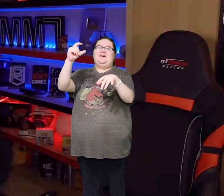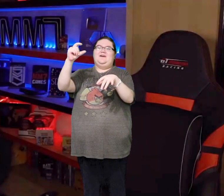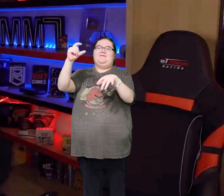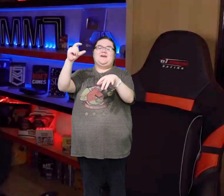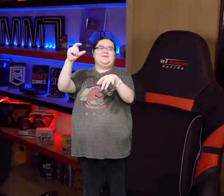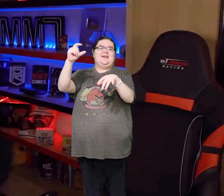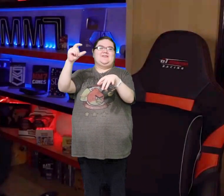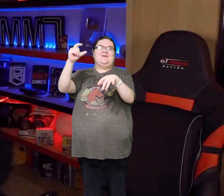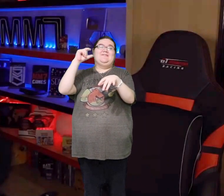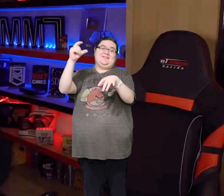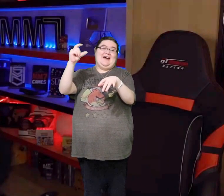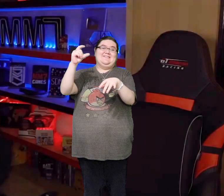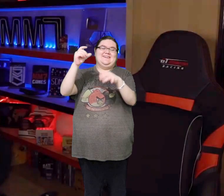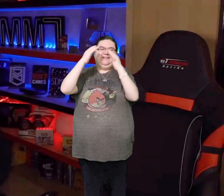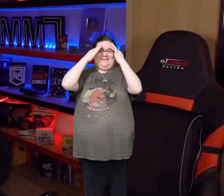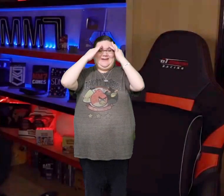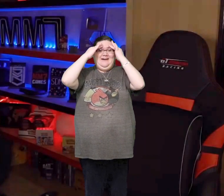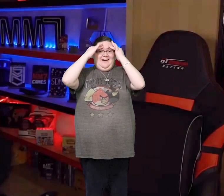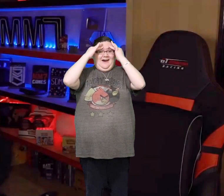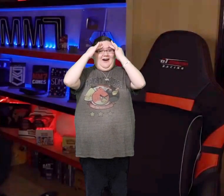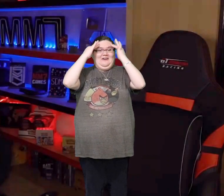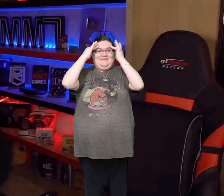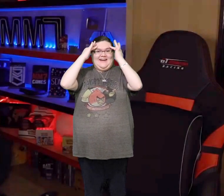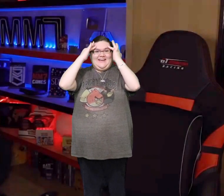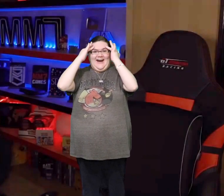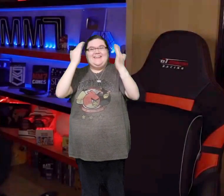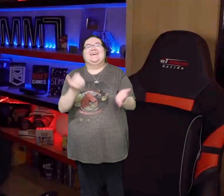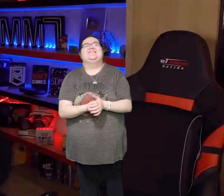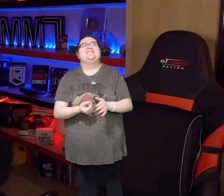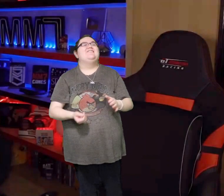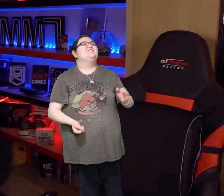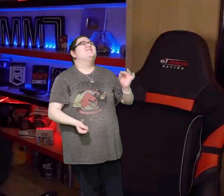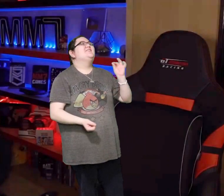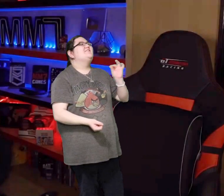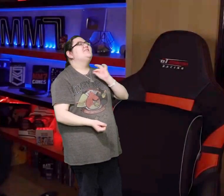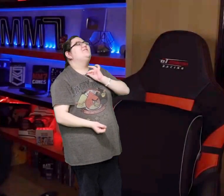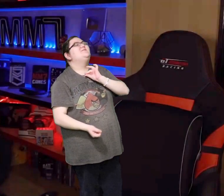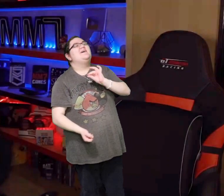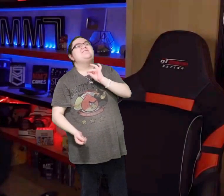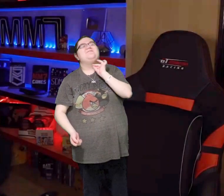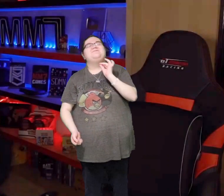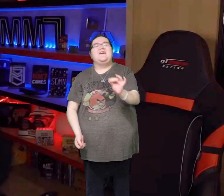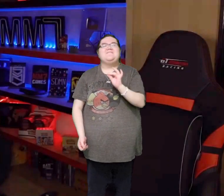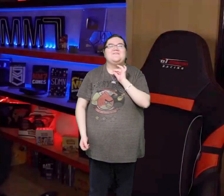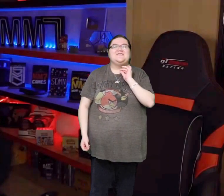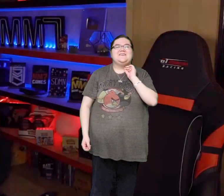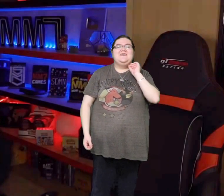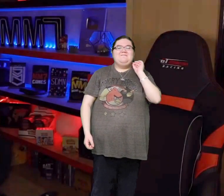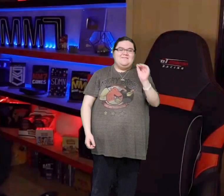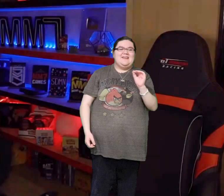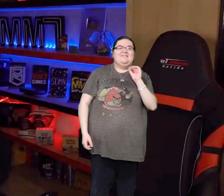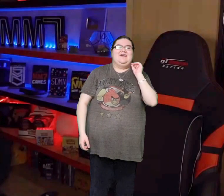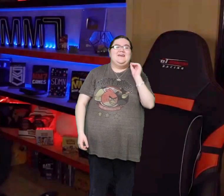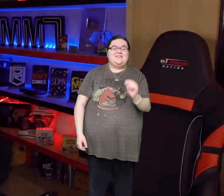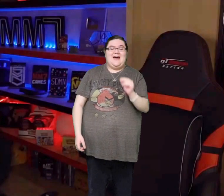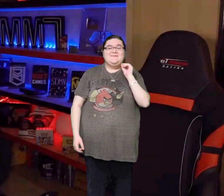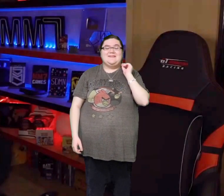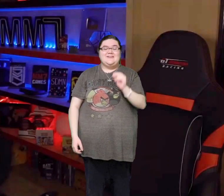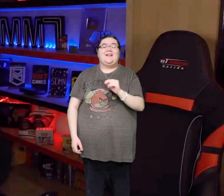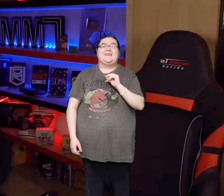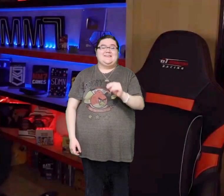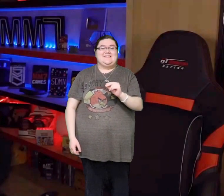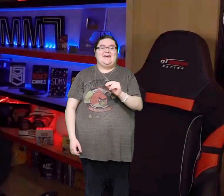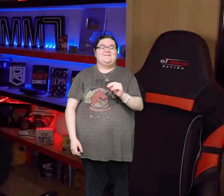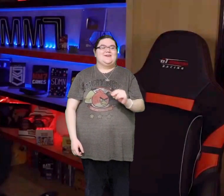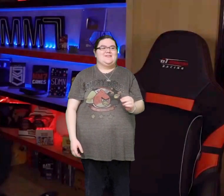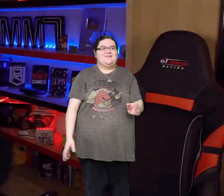top recommendation one was that one, and I was like, oh my god, like, dude, that was like literally one of my favorite videos that Simon